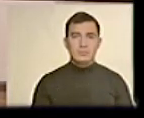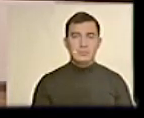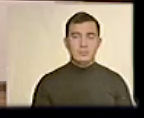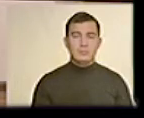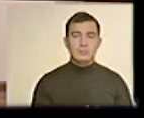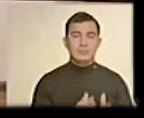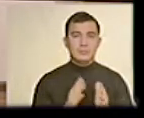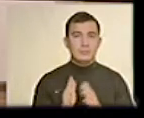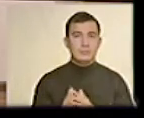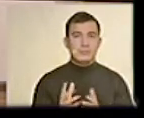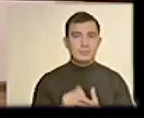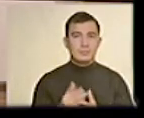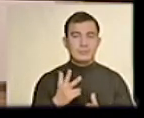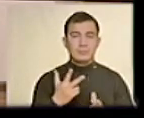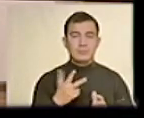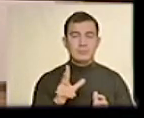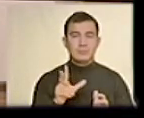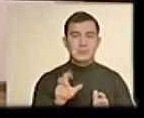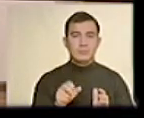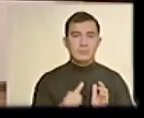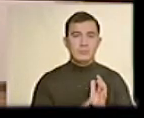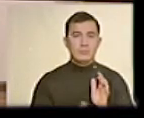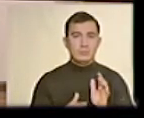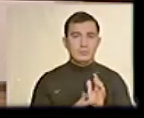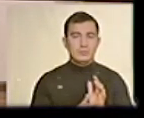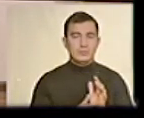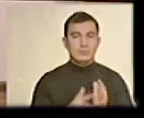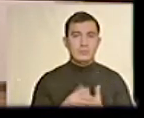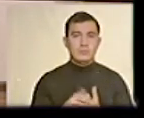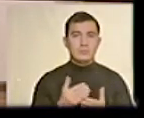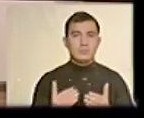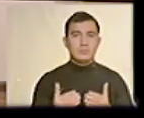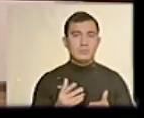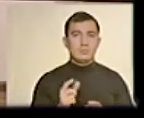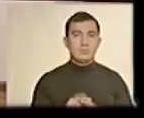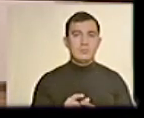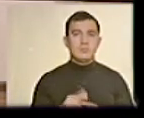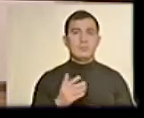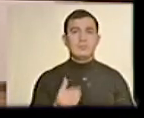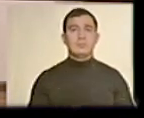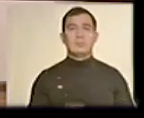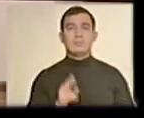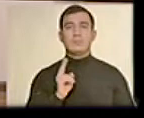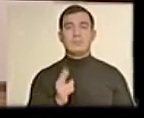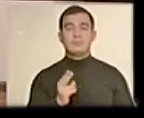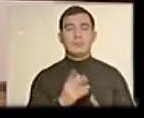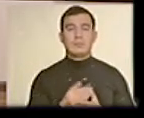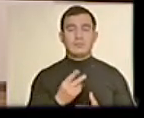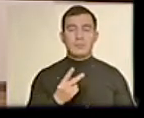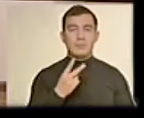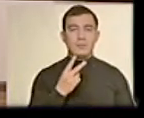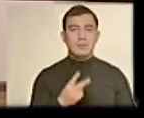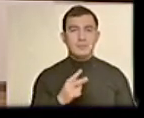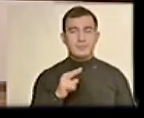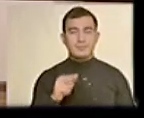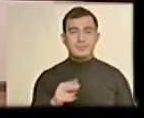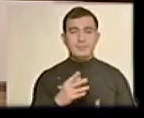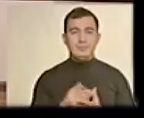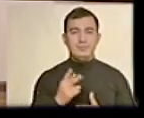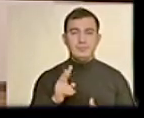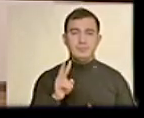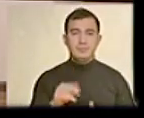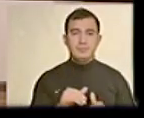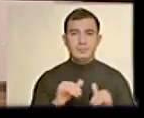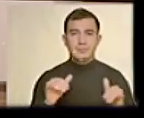Keyingi misolimiz 367-misol. Q plus 2P ni kvadratga oshirishimiz kerak.